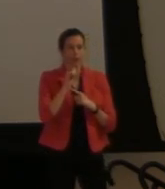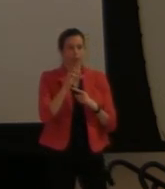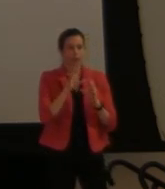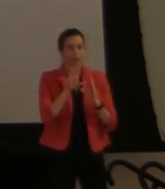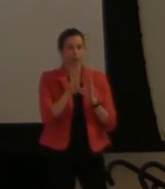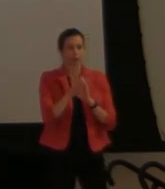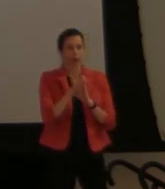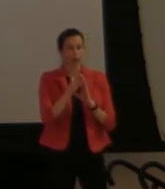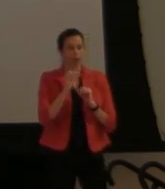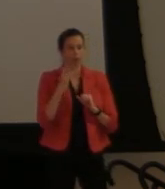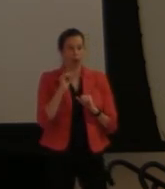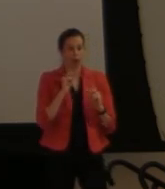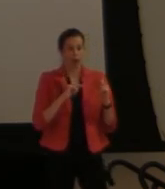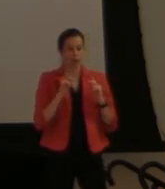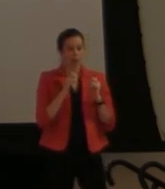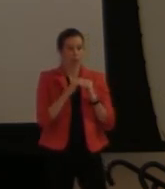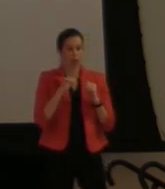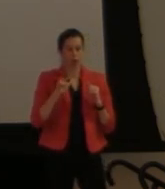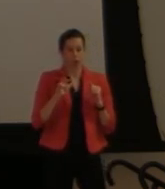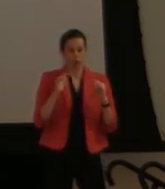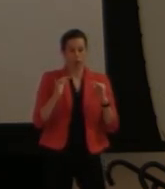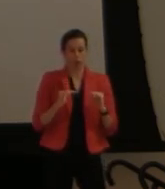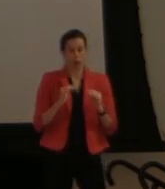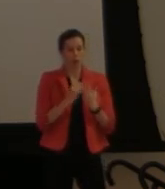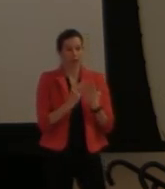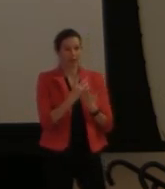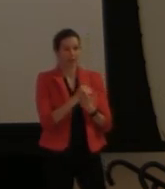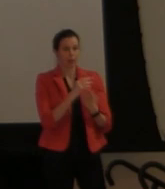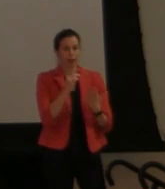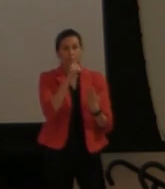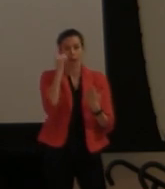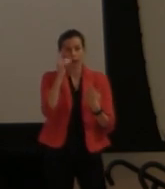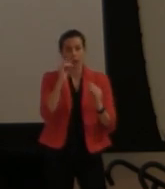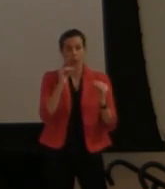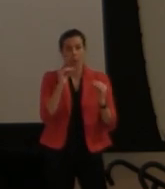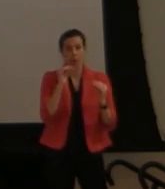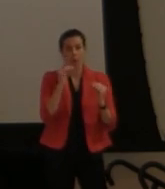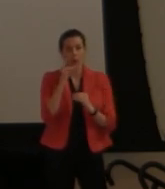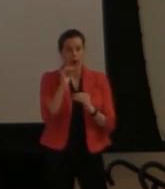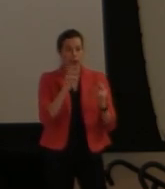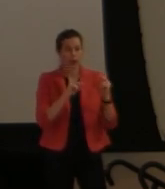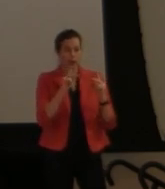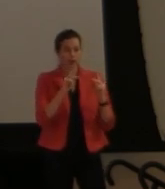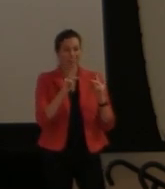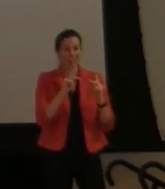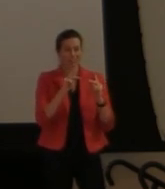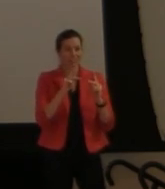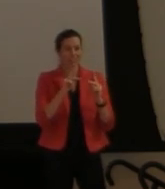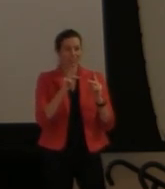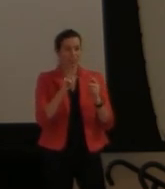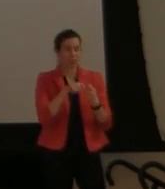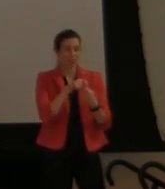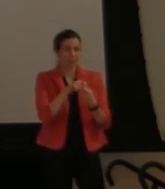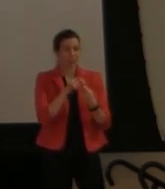with low income and Black Ohioans in particular experienced the largest disparities or inequities across